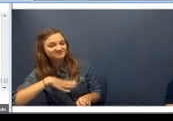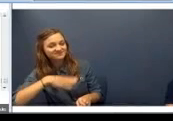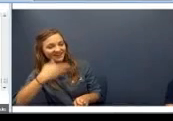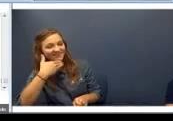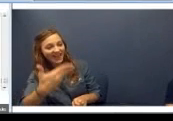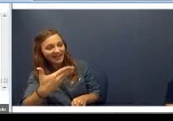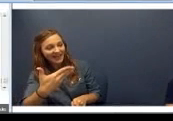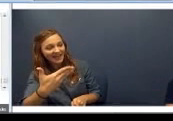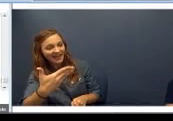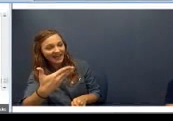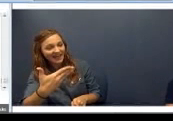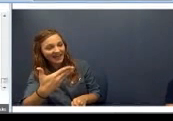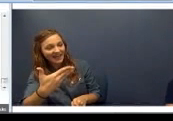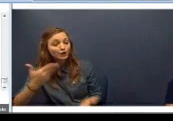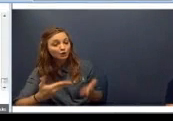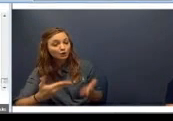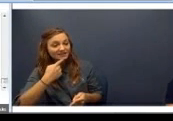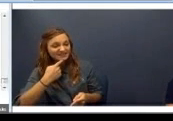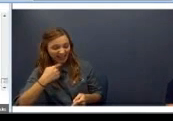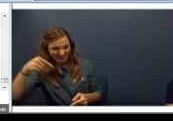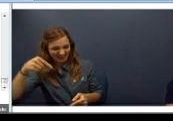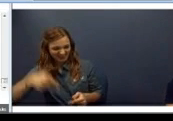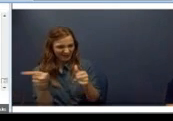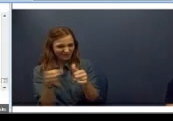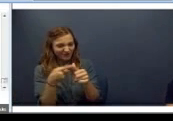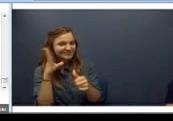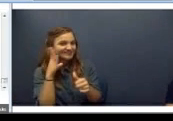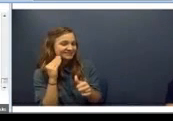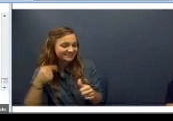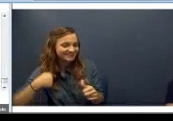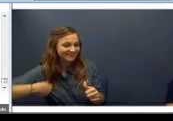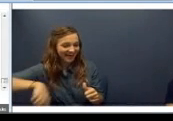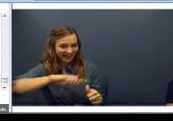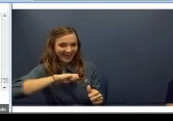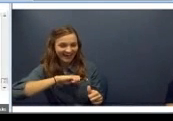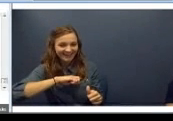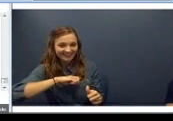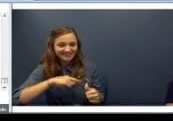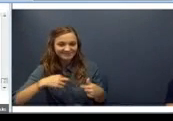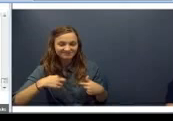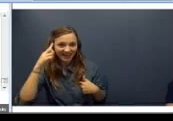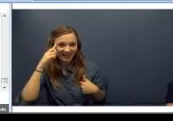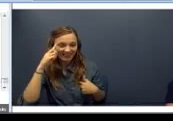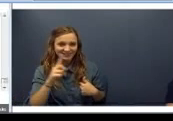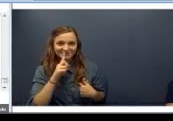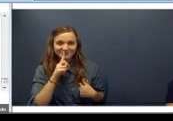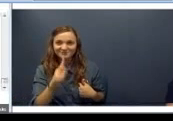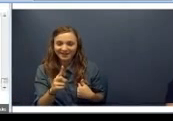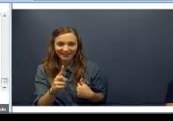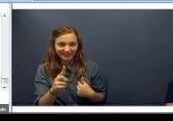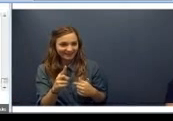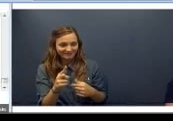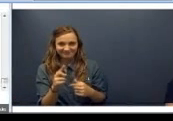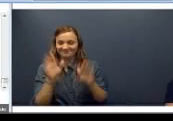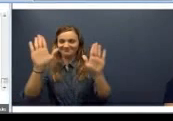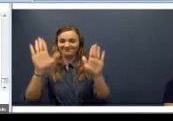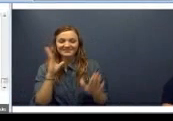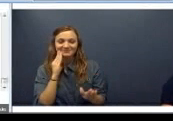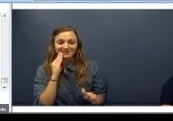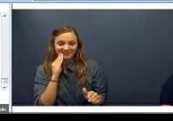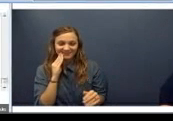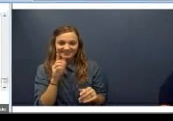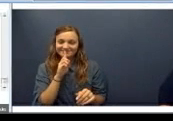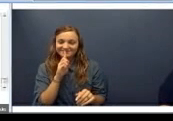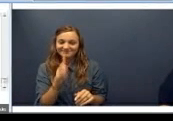Okay. Yes, thank you. You might say this is a first for us, and I think it's really